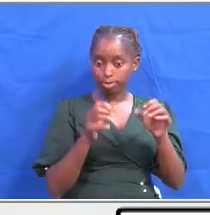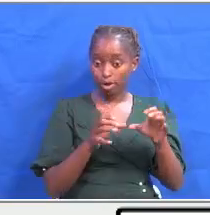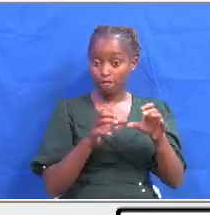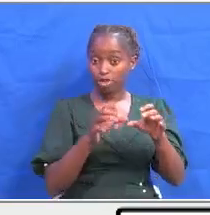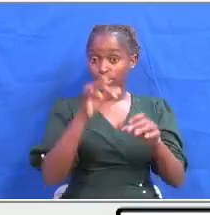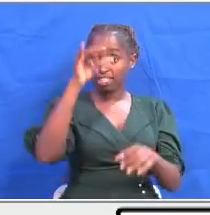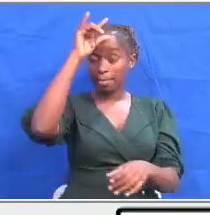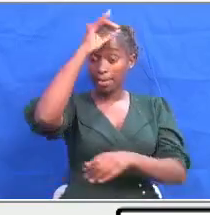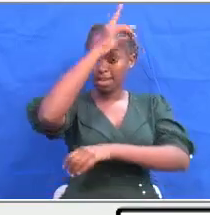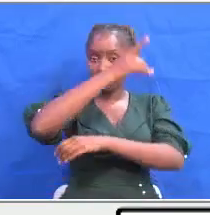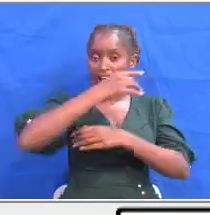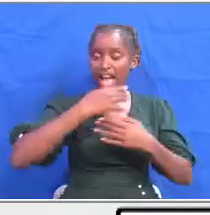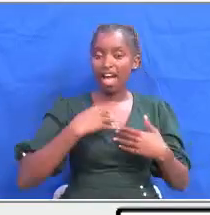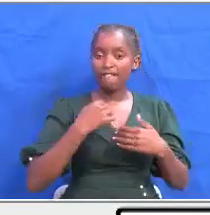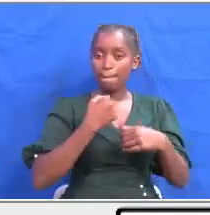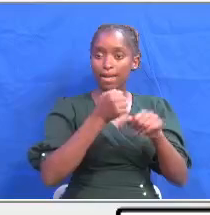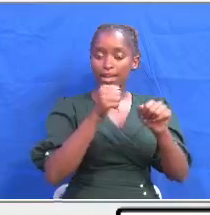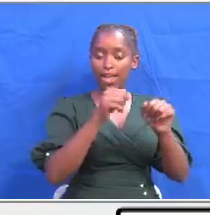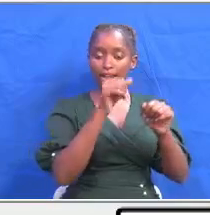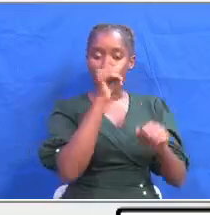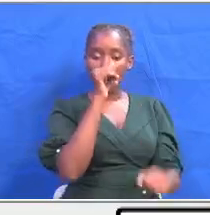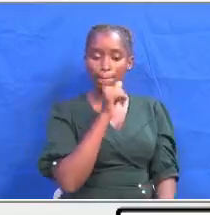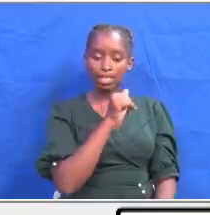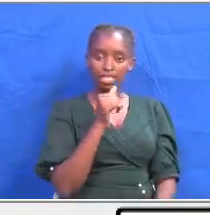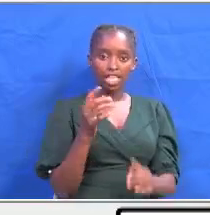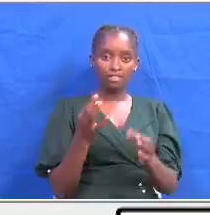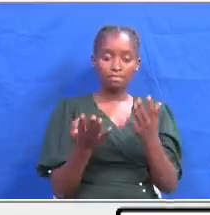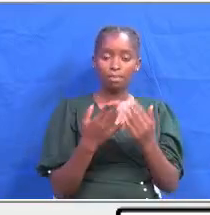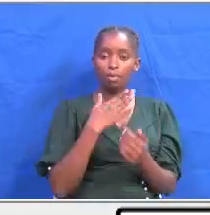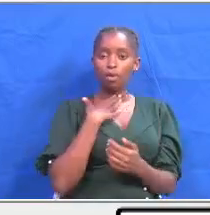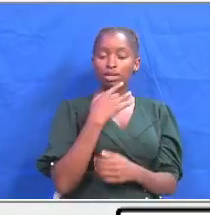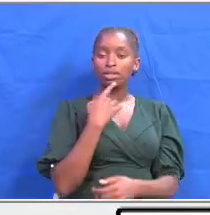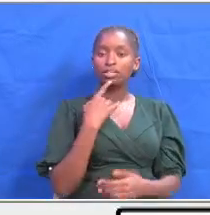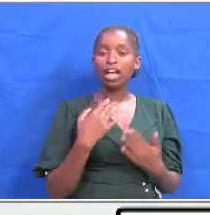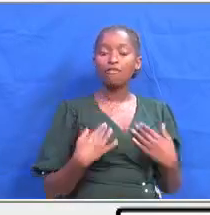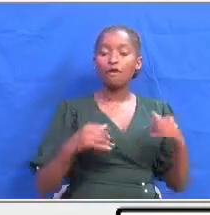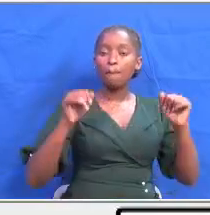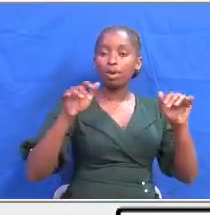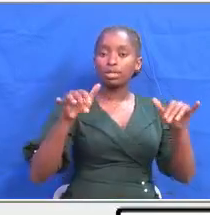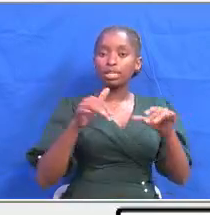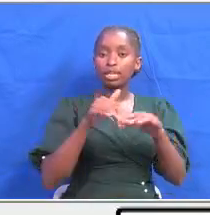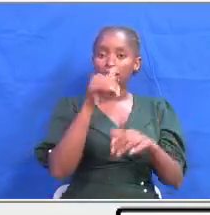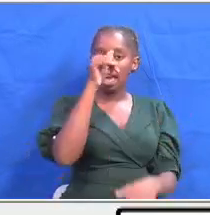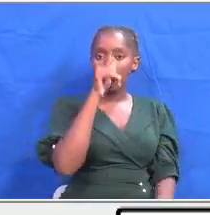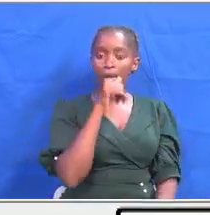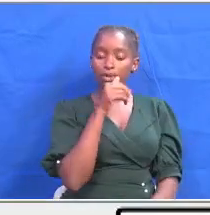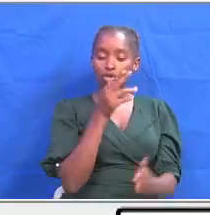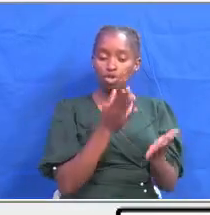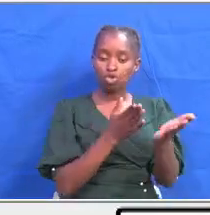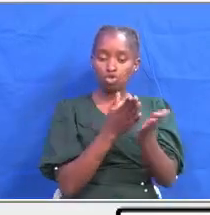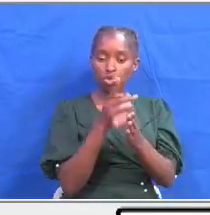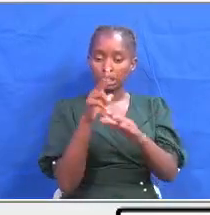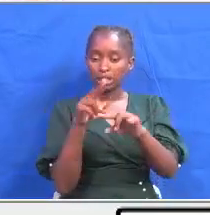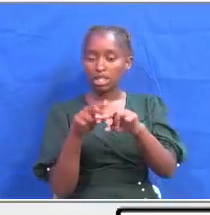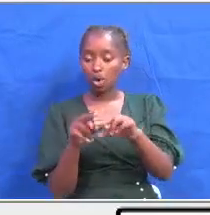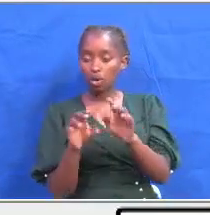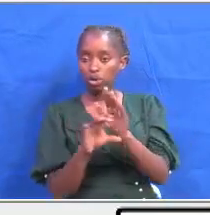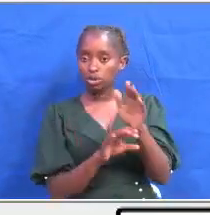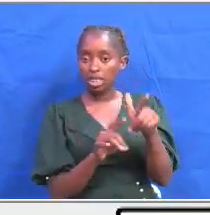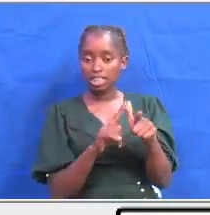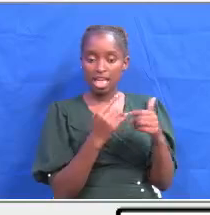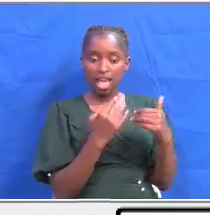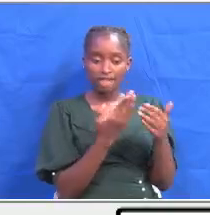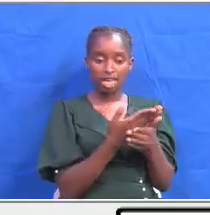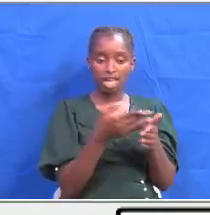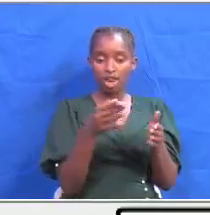constitute IEBC if it goes that direction where the court says it must be gazetted by IEBC through a chair of the commission. There's no shortcut. Parliament will